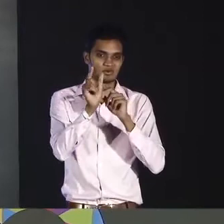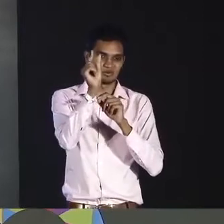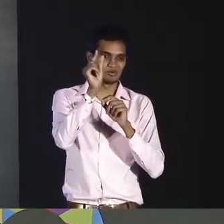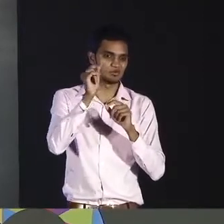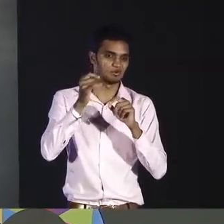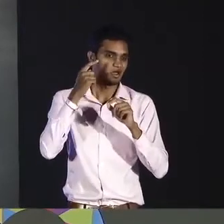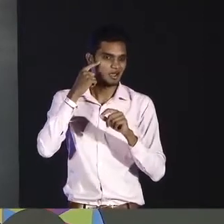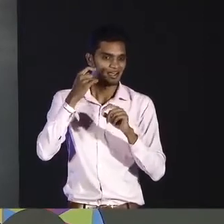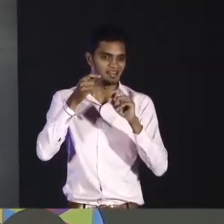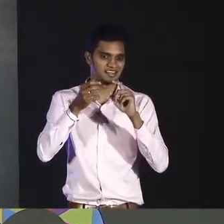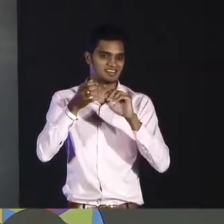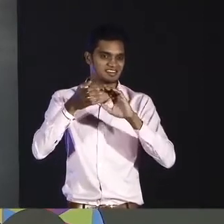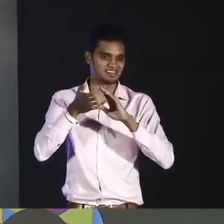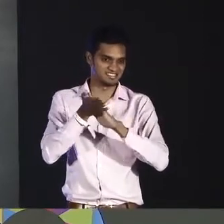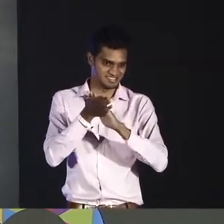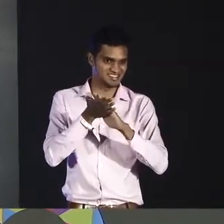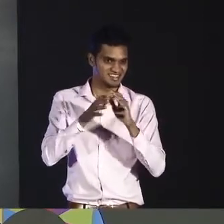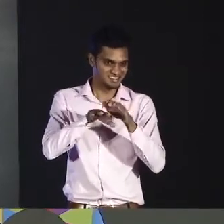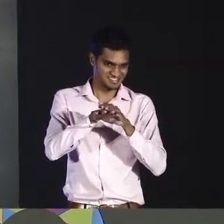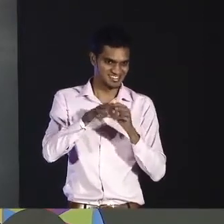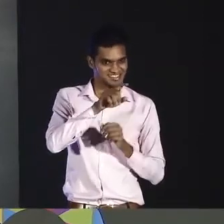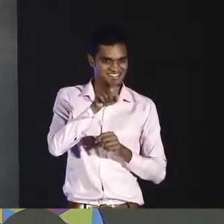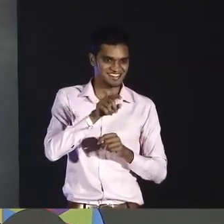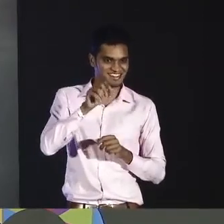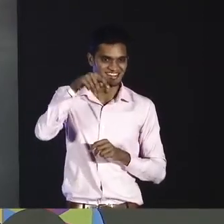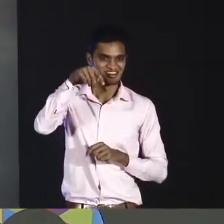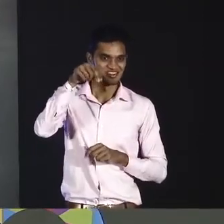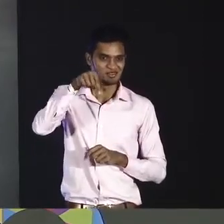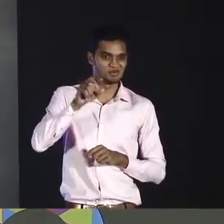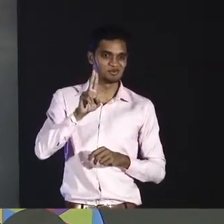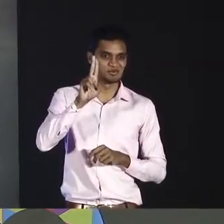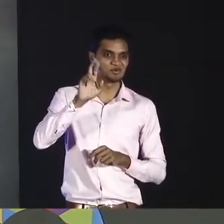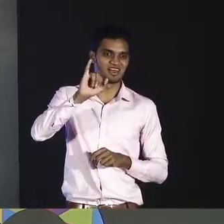supposed to happen. It was called Spurti for the second PUC and first PUC students. And